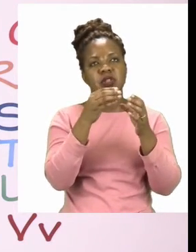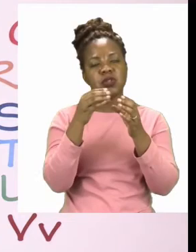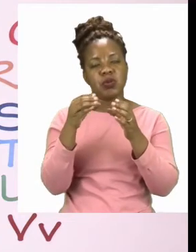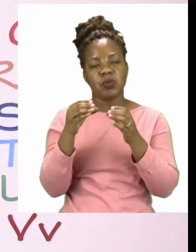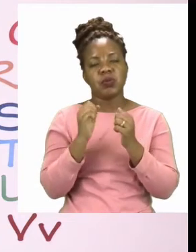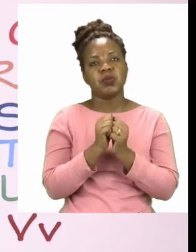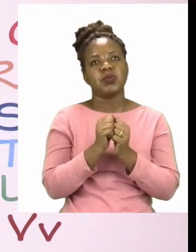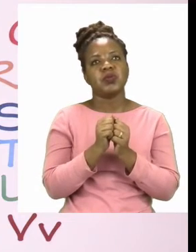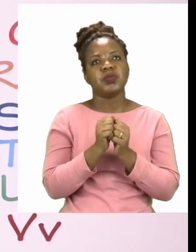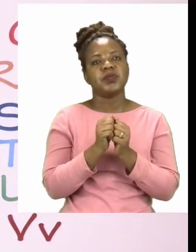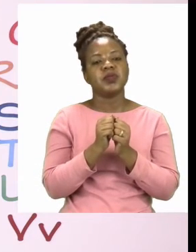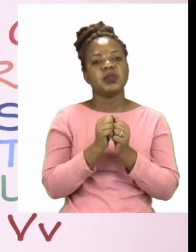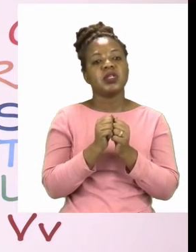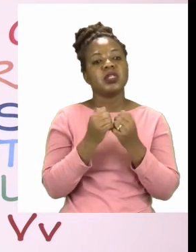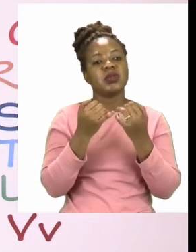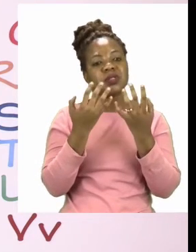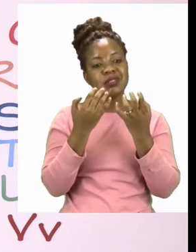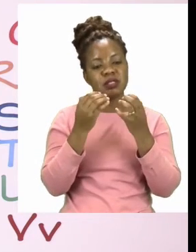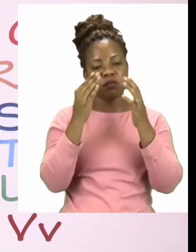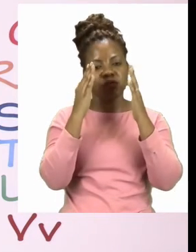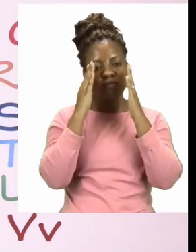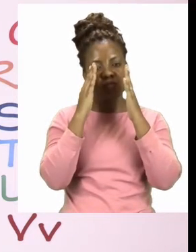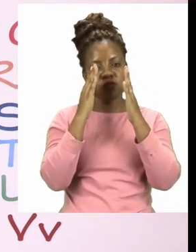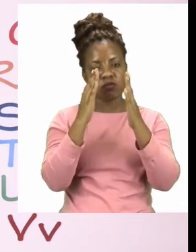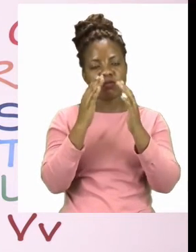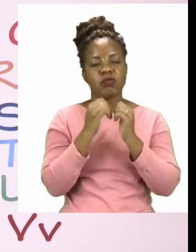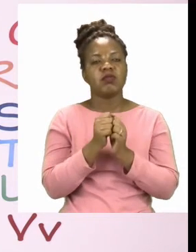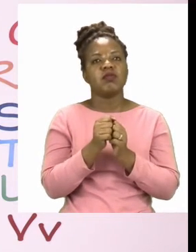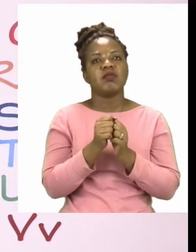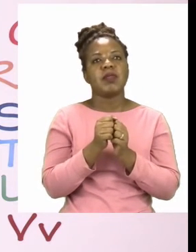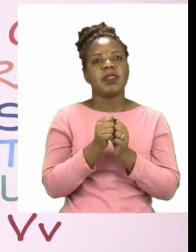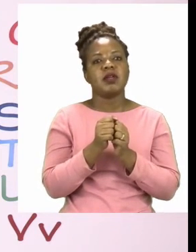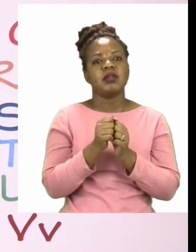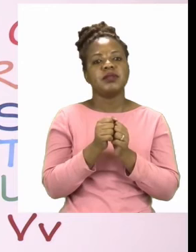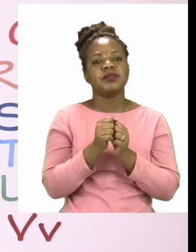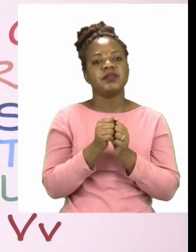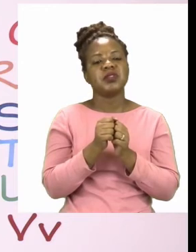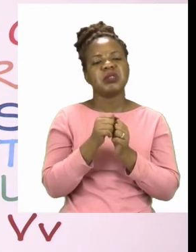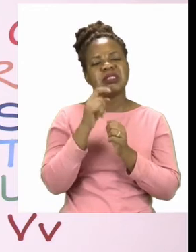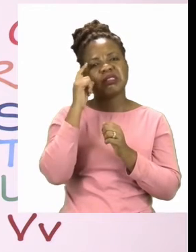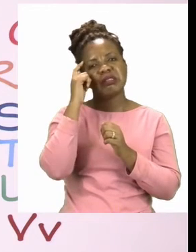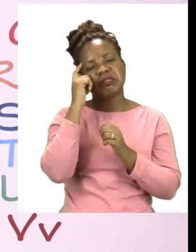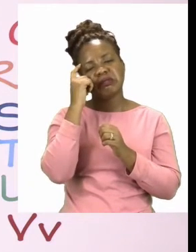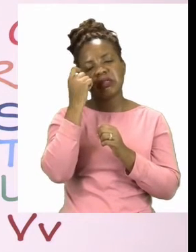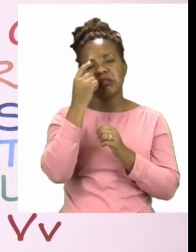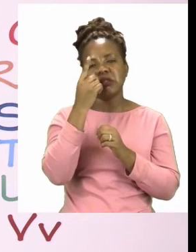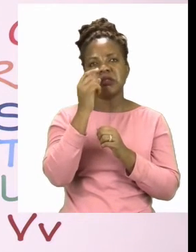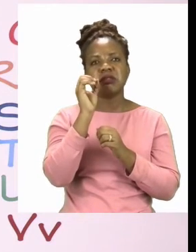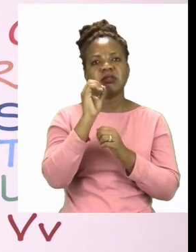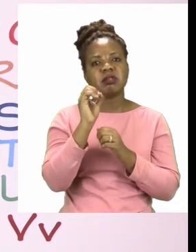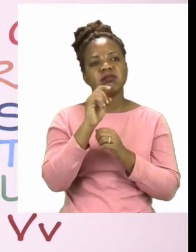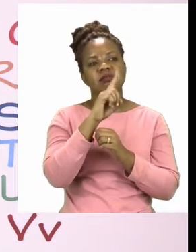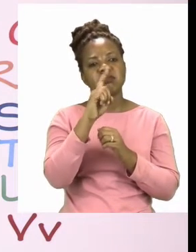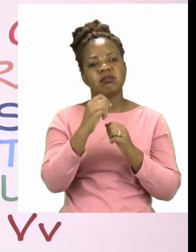you to focus. And if you're not sure, it's okay, you can ask an adult to help you with the